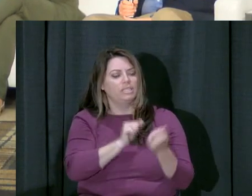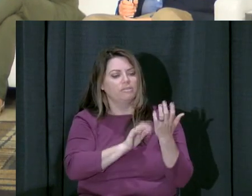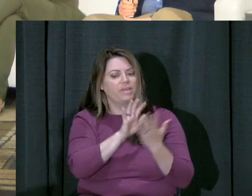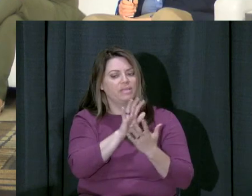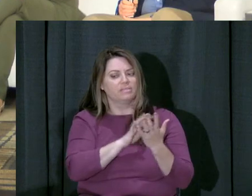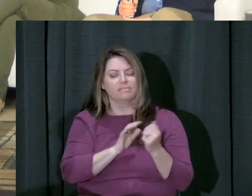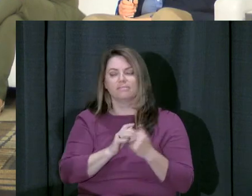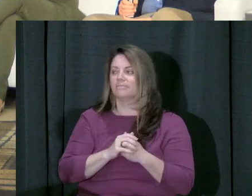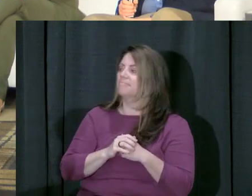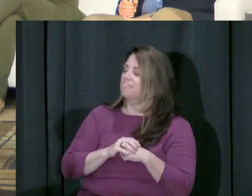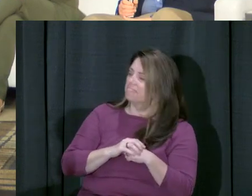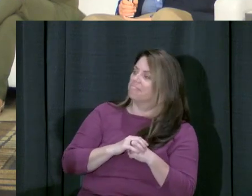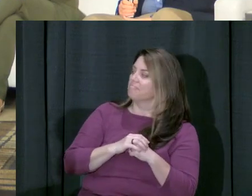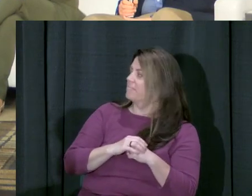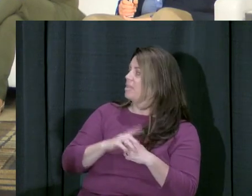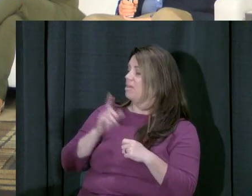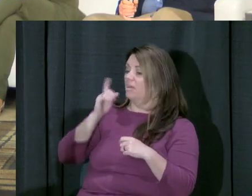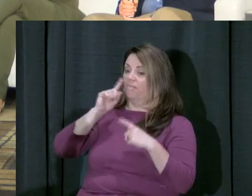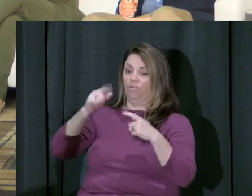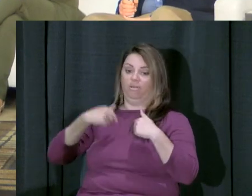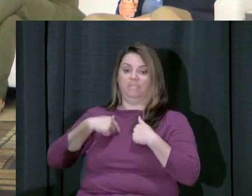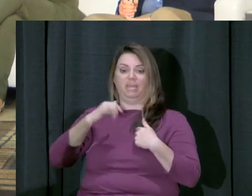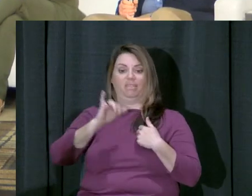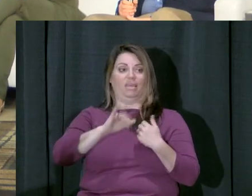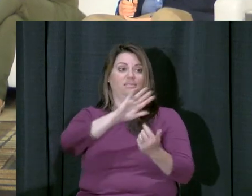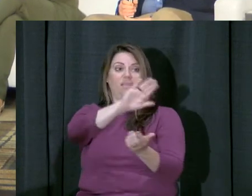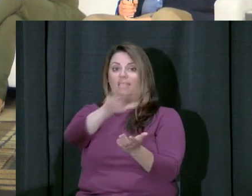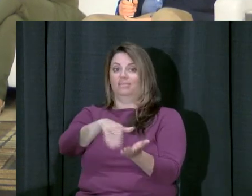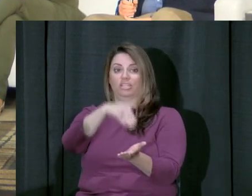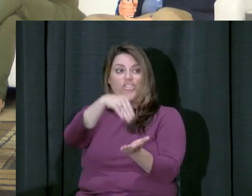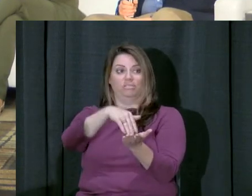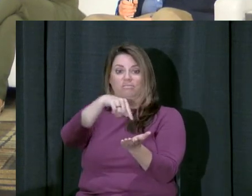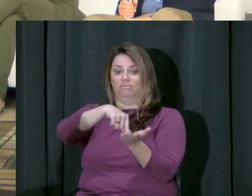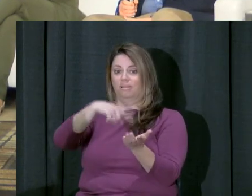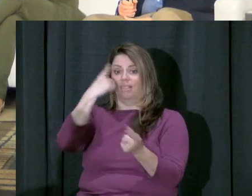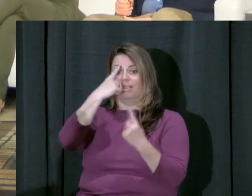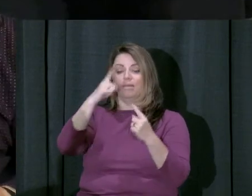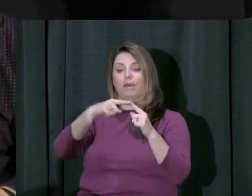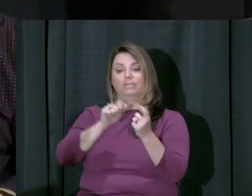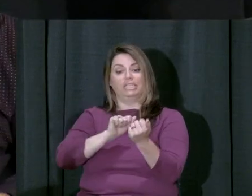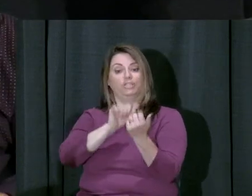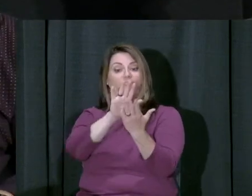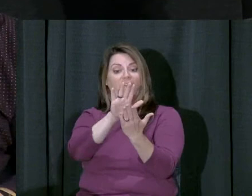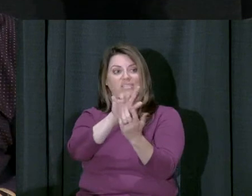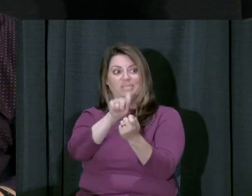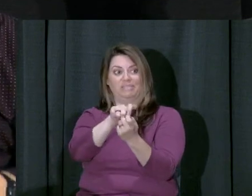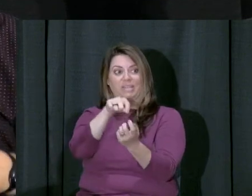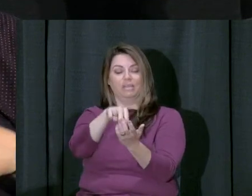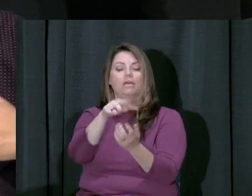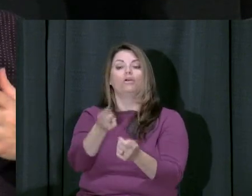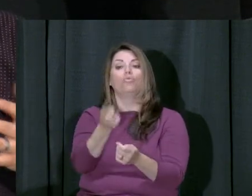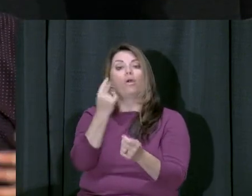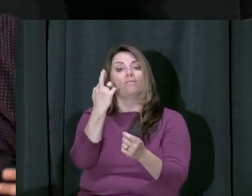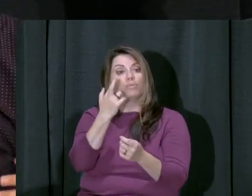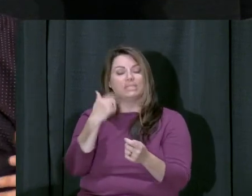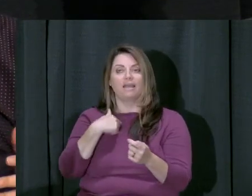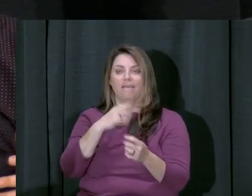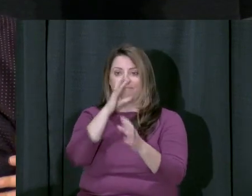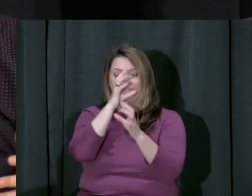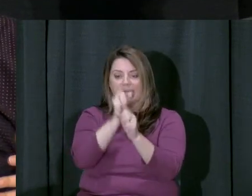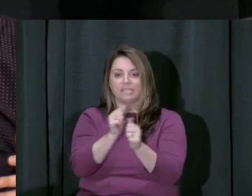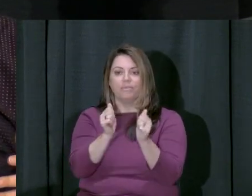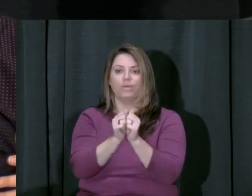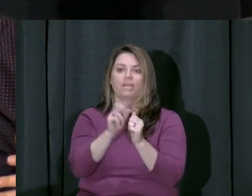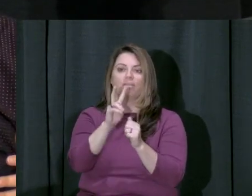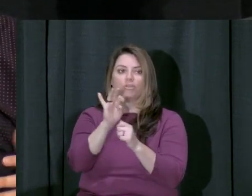I think for me, it's kind of right in the center of it, right? I think when we think about interfaces specifically, one of the reasons that I'm so fascinated with virtual